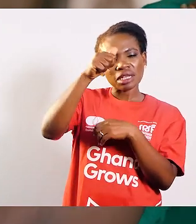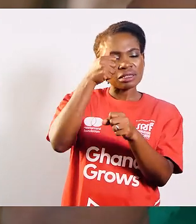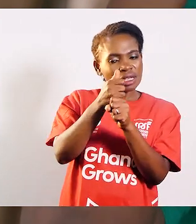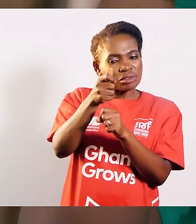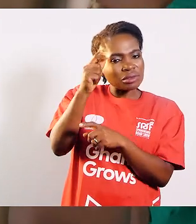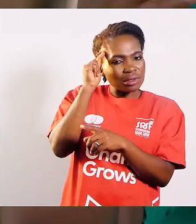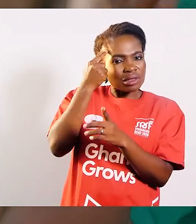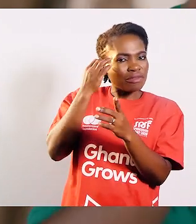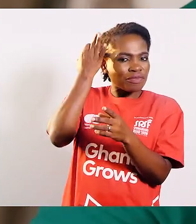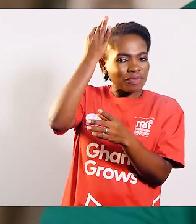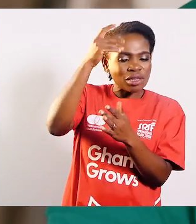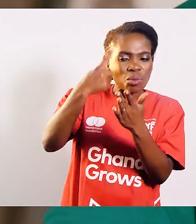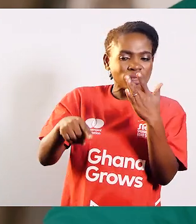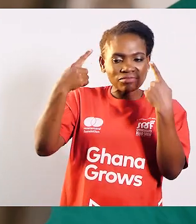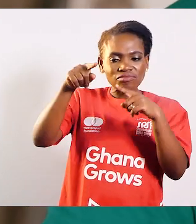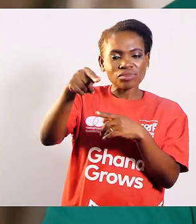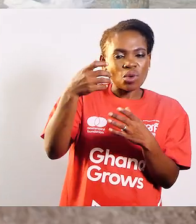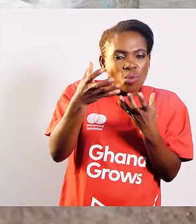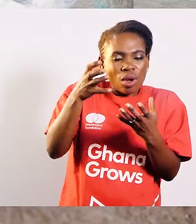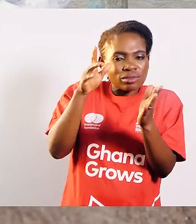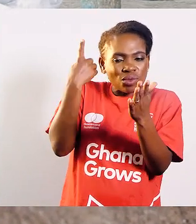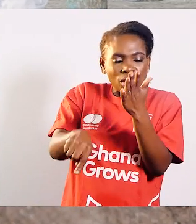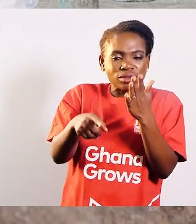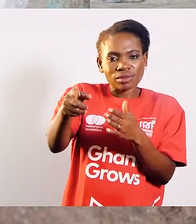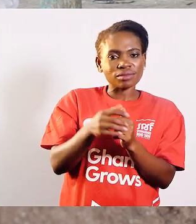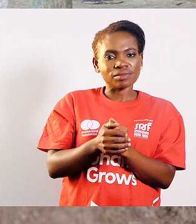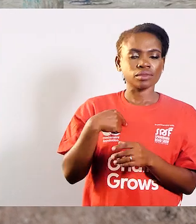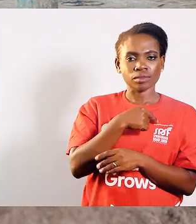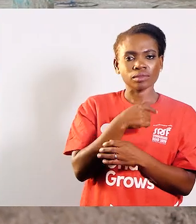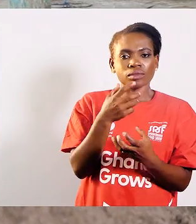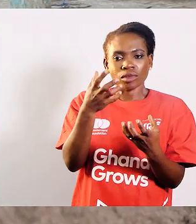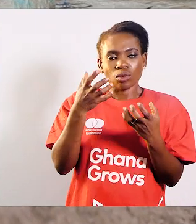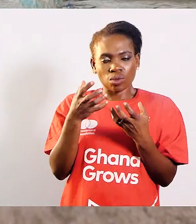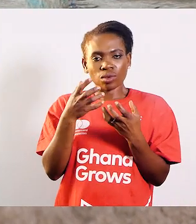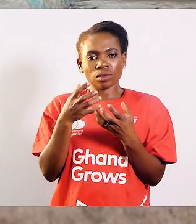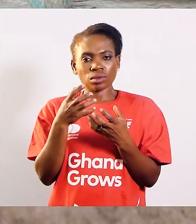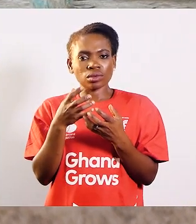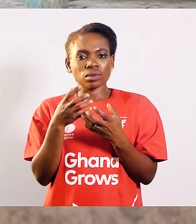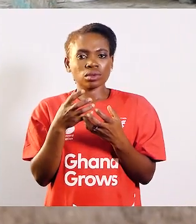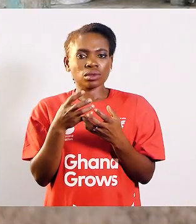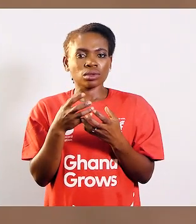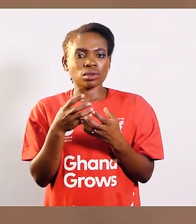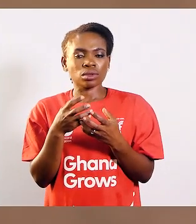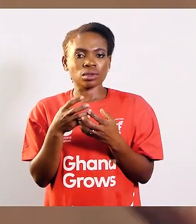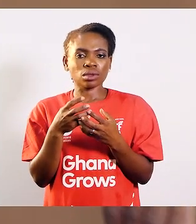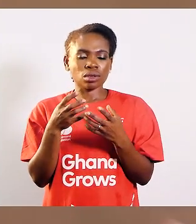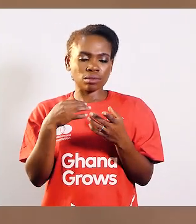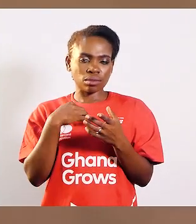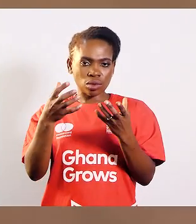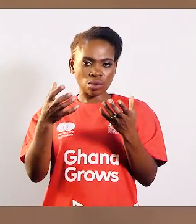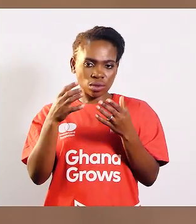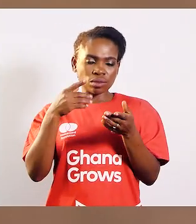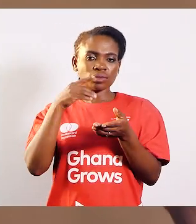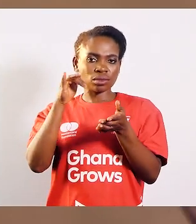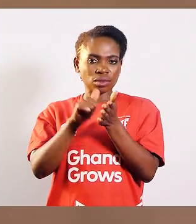yourself in the next, 5 to 10 years? We want to replace, like I was saying earlier on, I happened to go